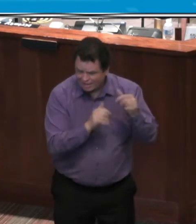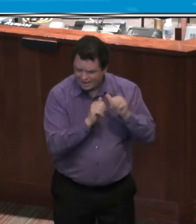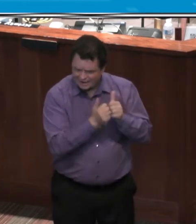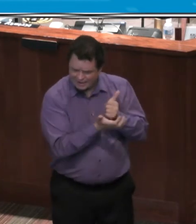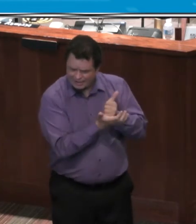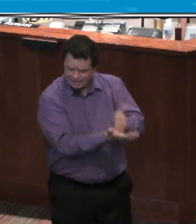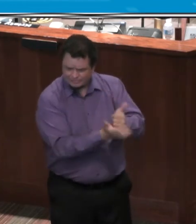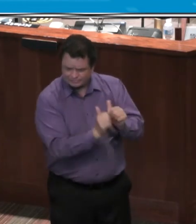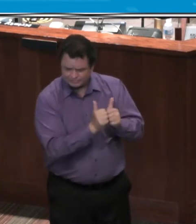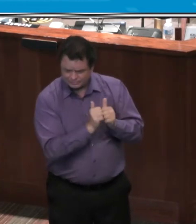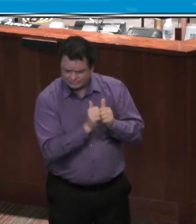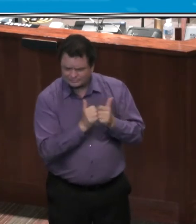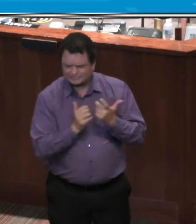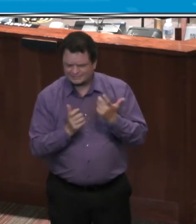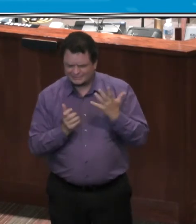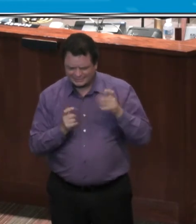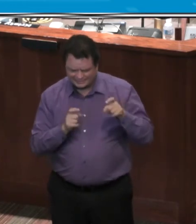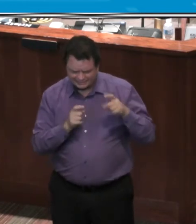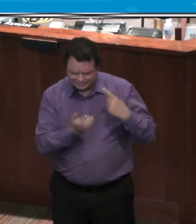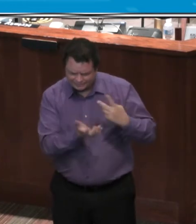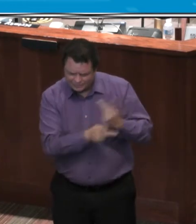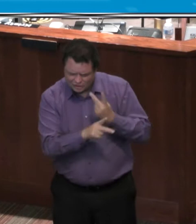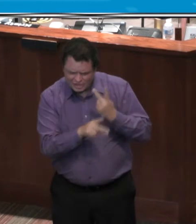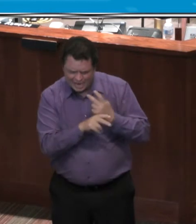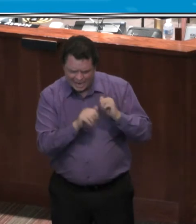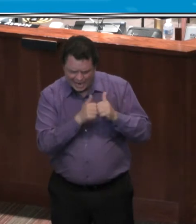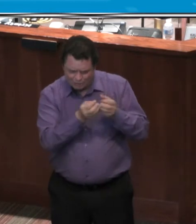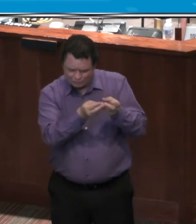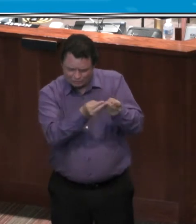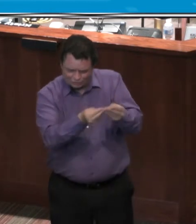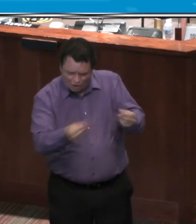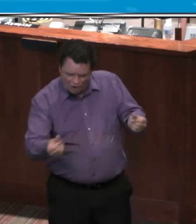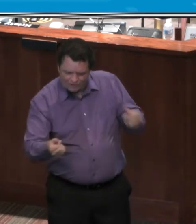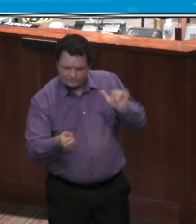to tackle these problems. And RISE will be a valuable asset